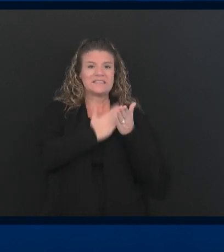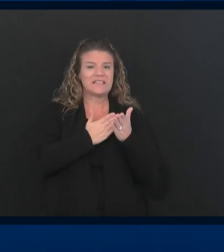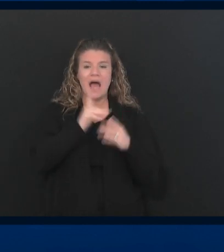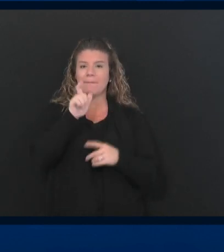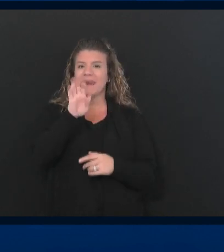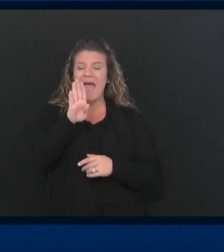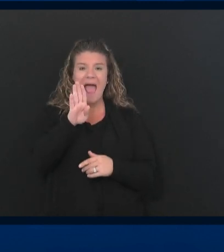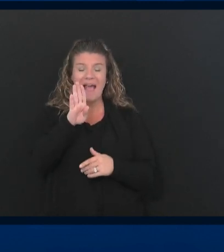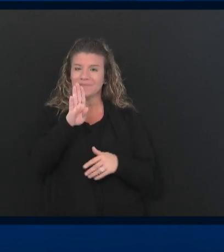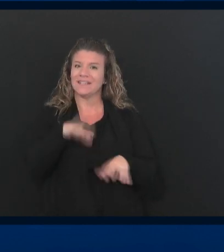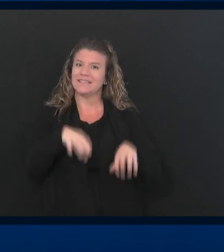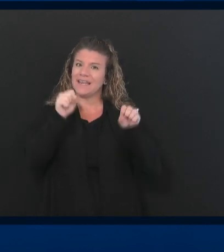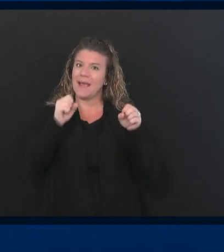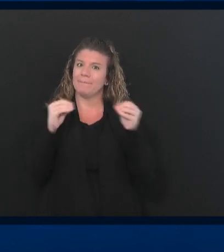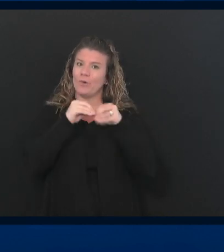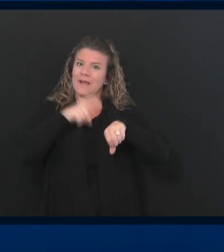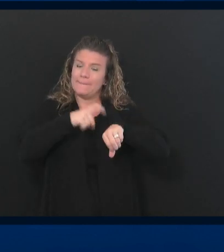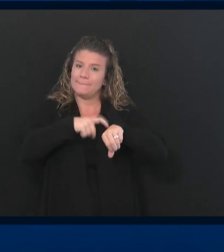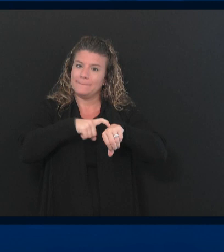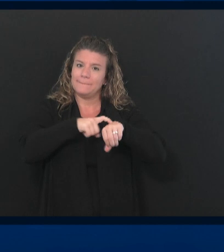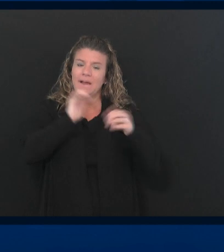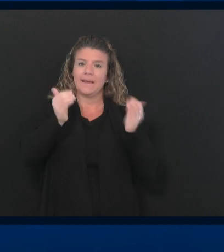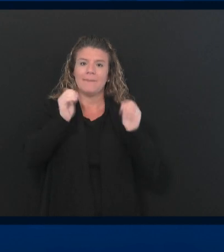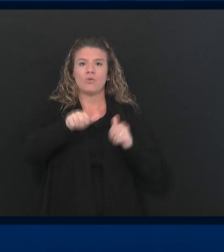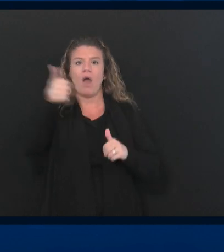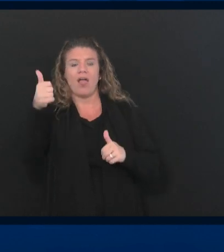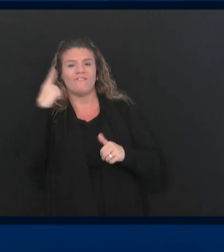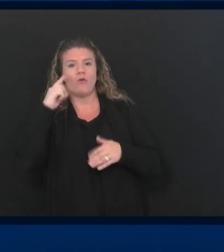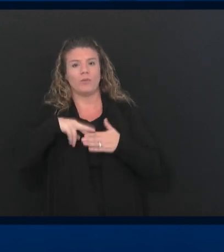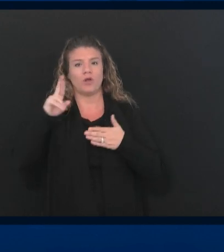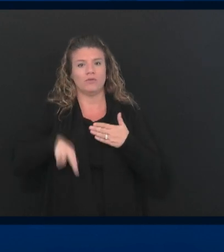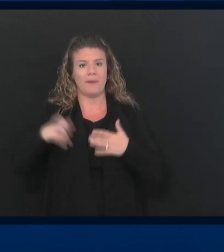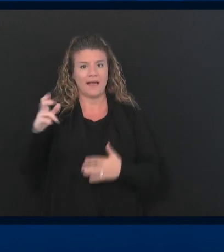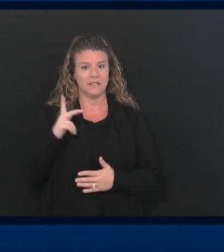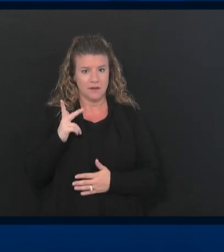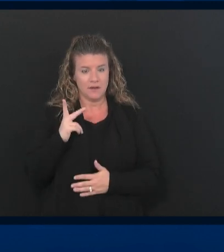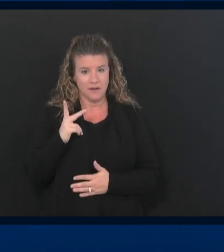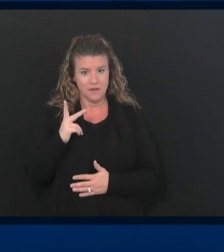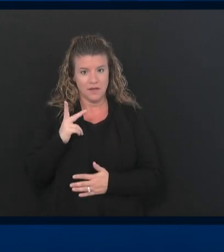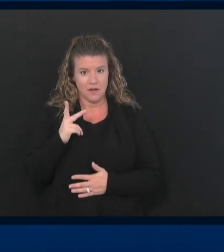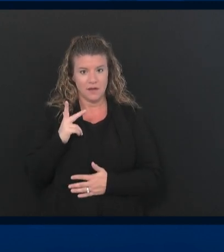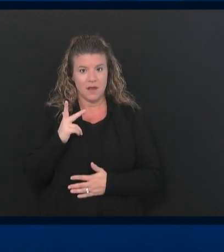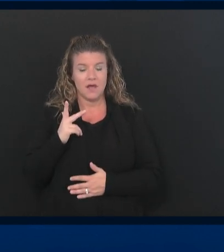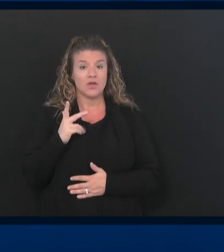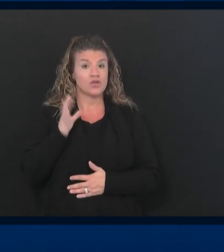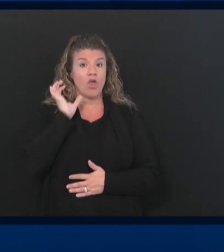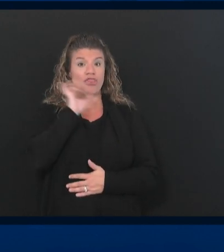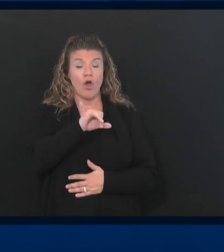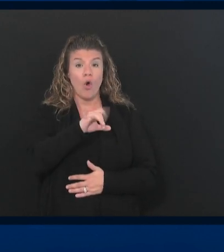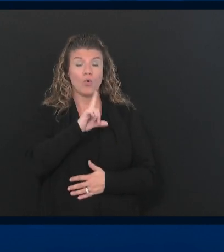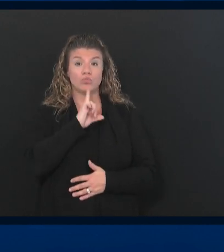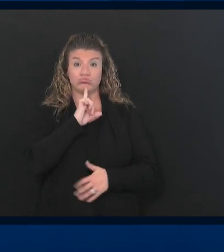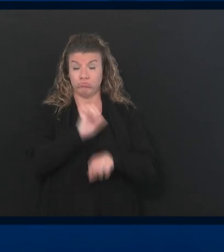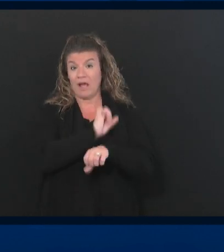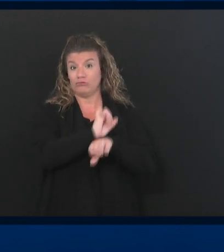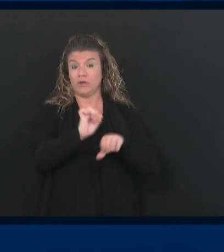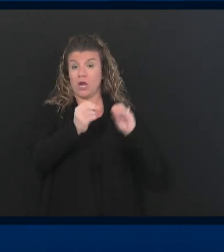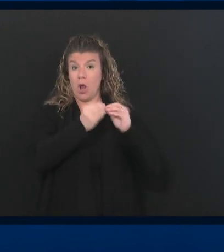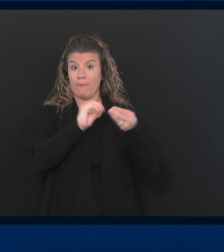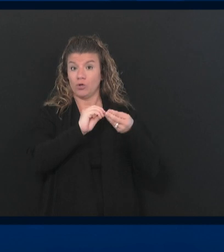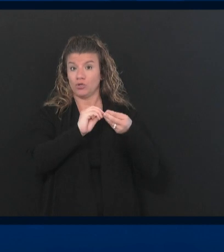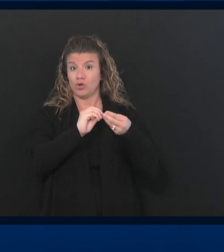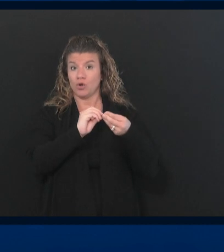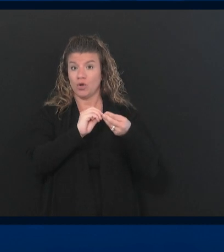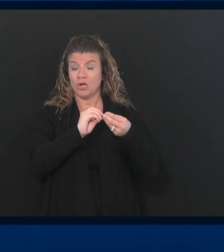laboratories take longer than others to get their results back. And so those actually, those numbers increase